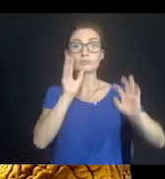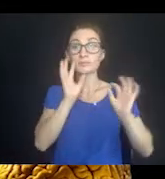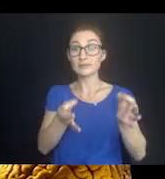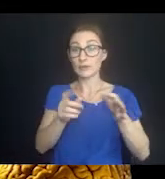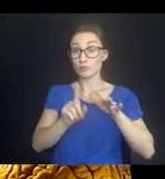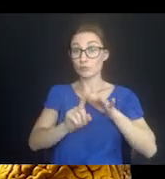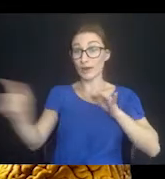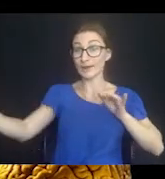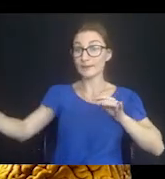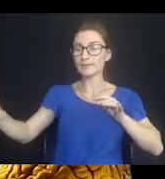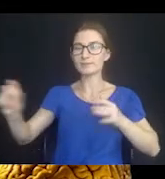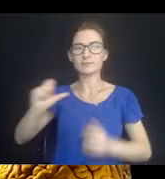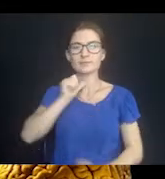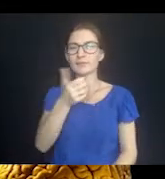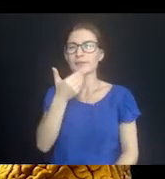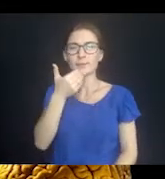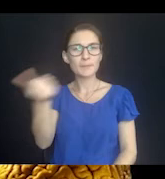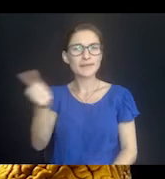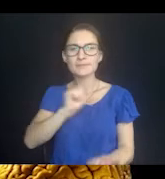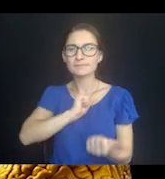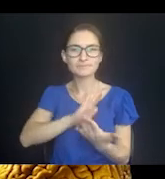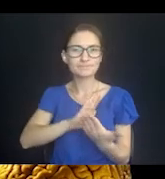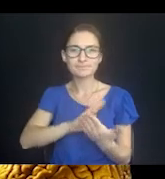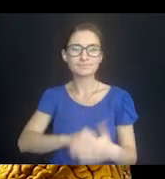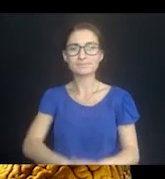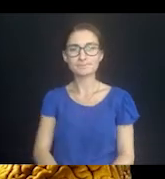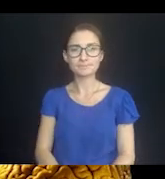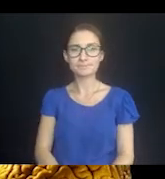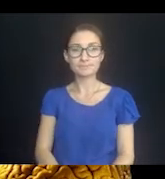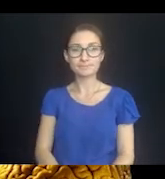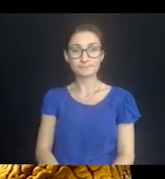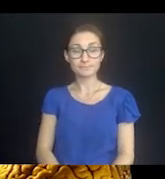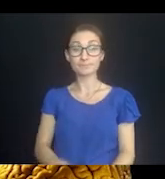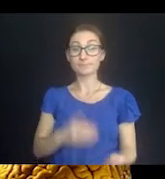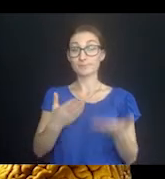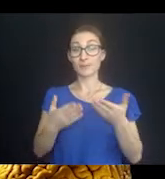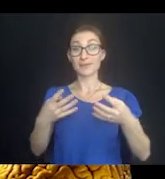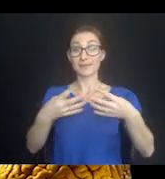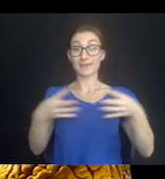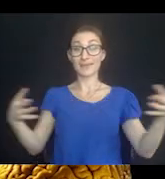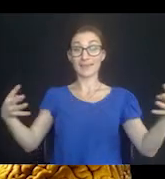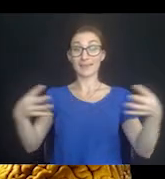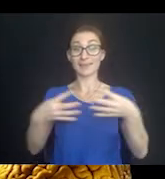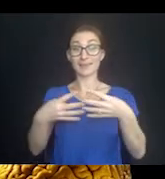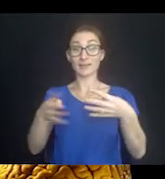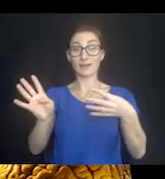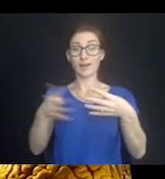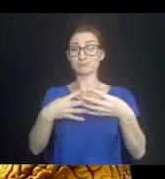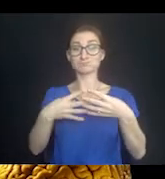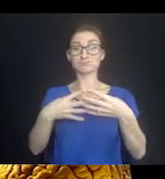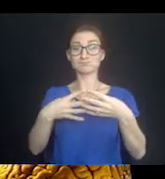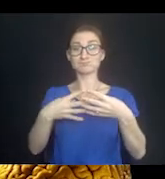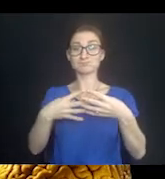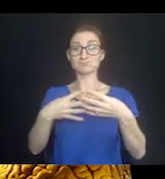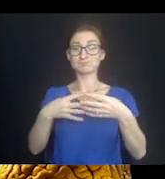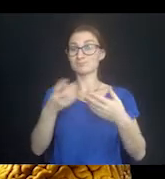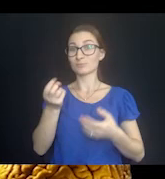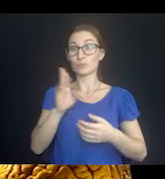stand there and show confidence or decide that running is not the best strategy.